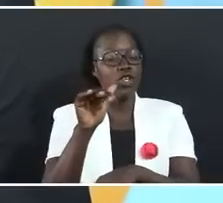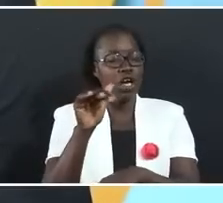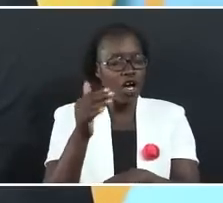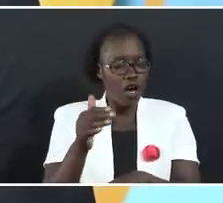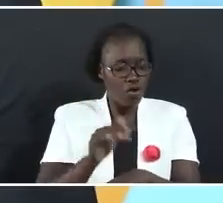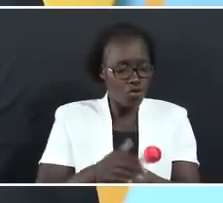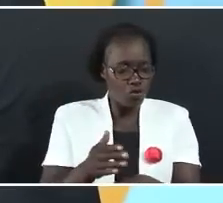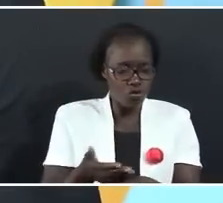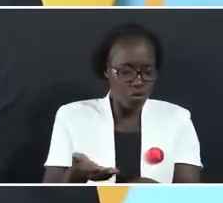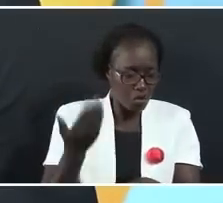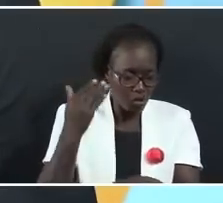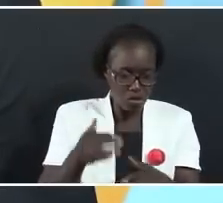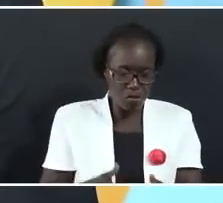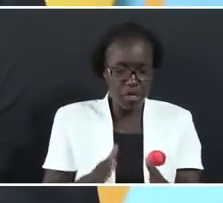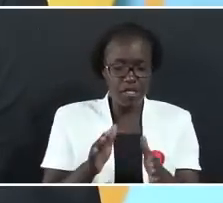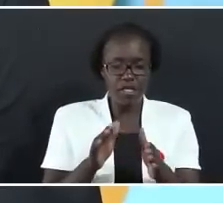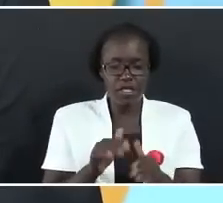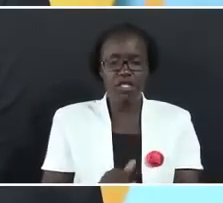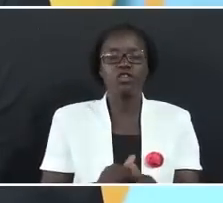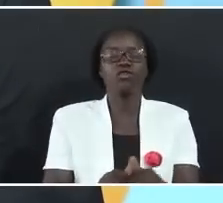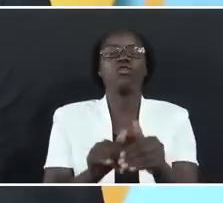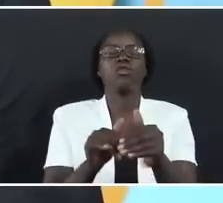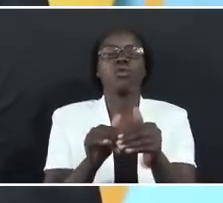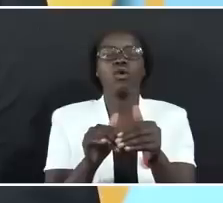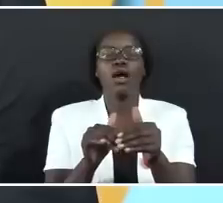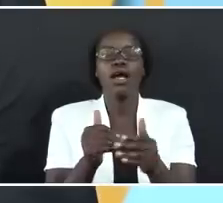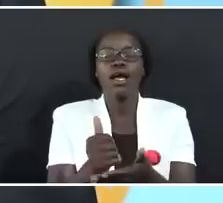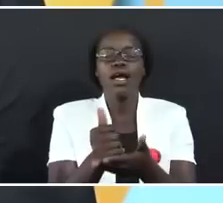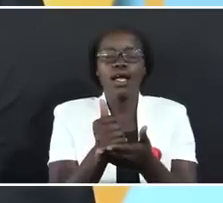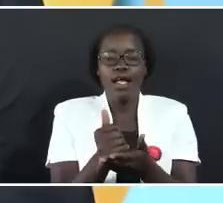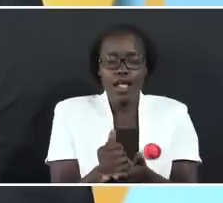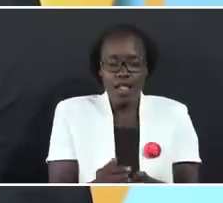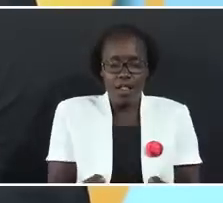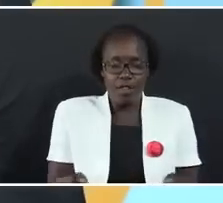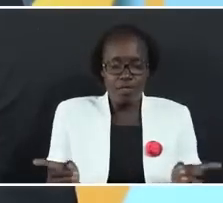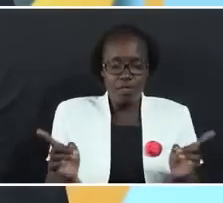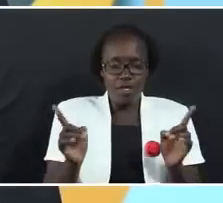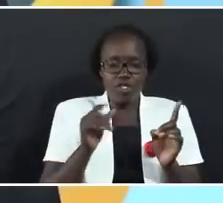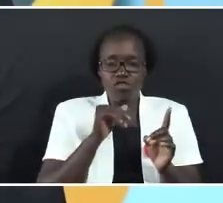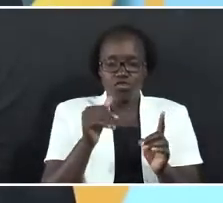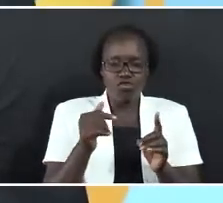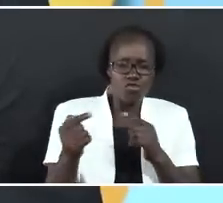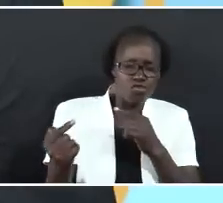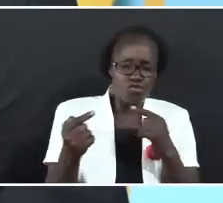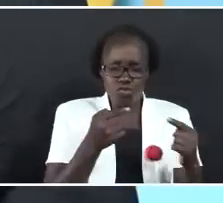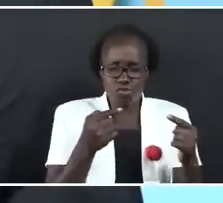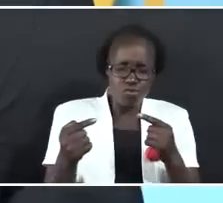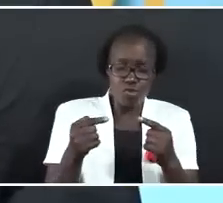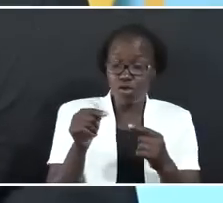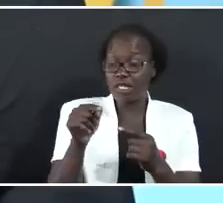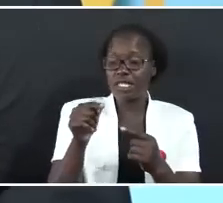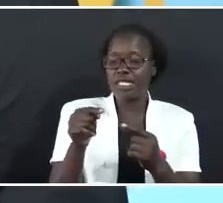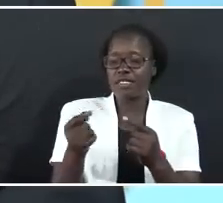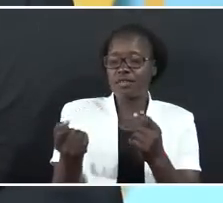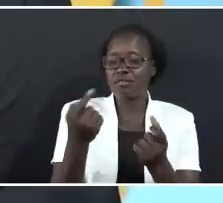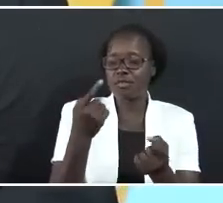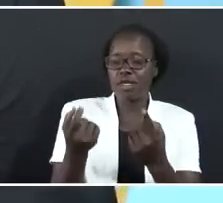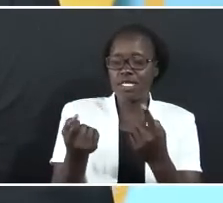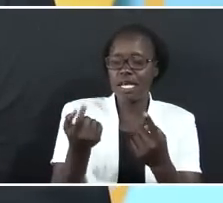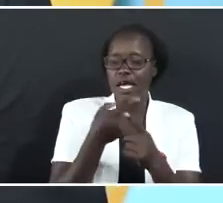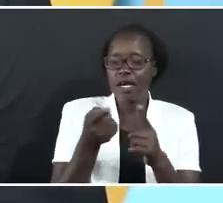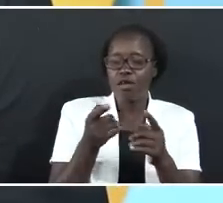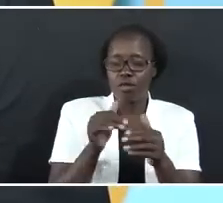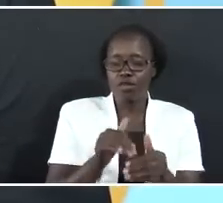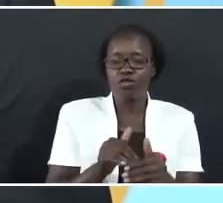path and follow. Help us not to negotiate on this matter, but